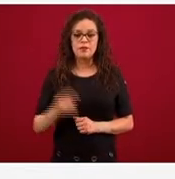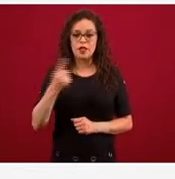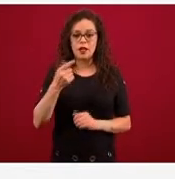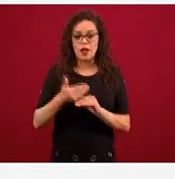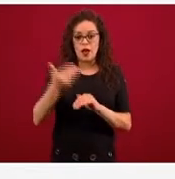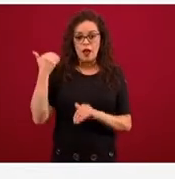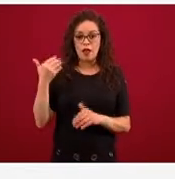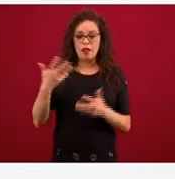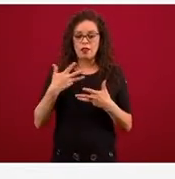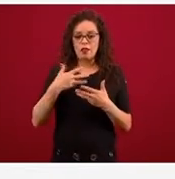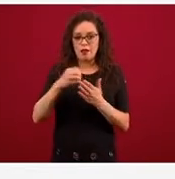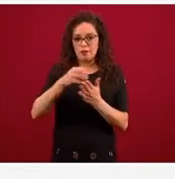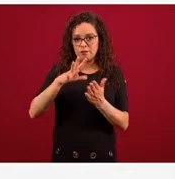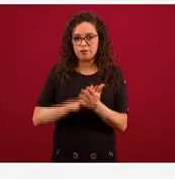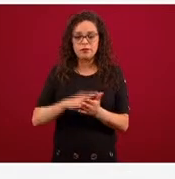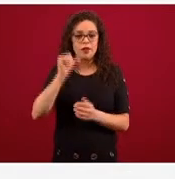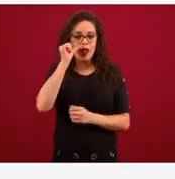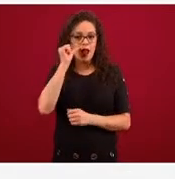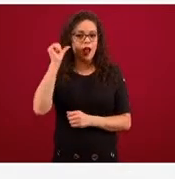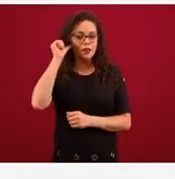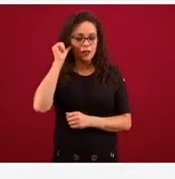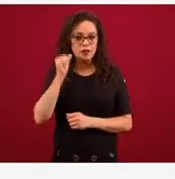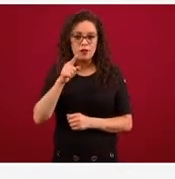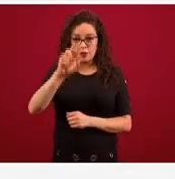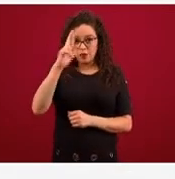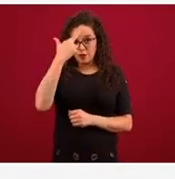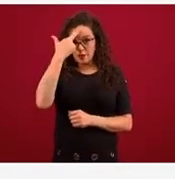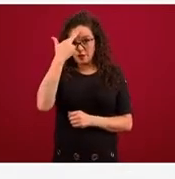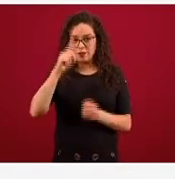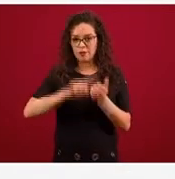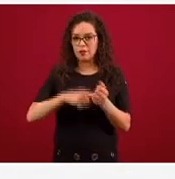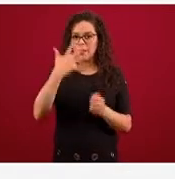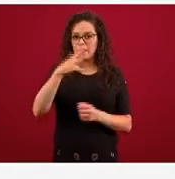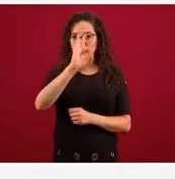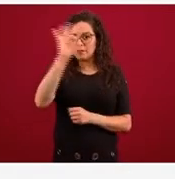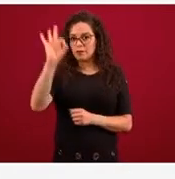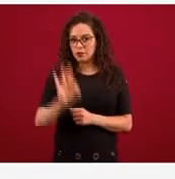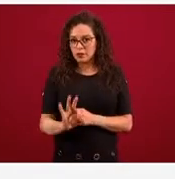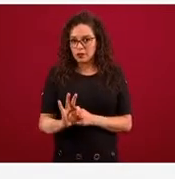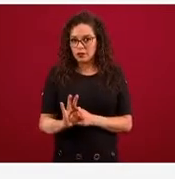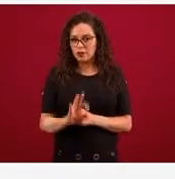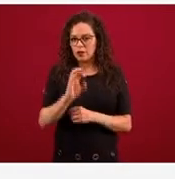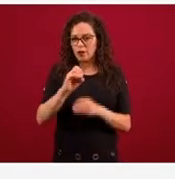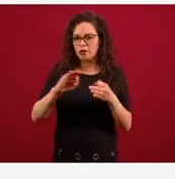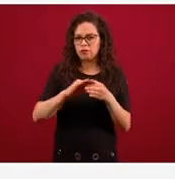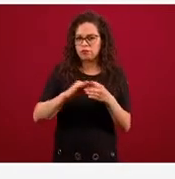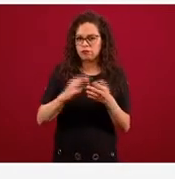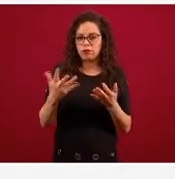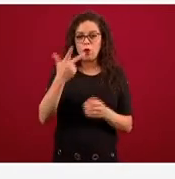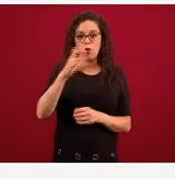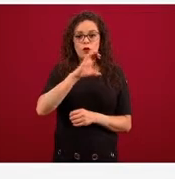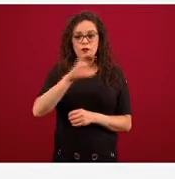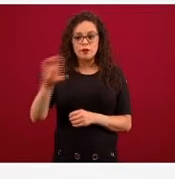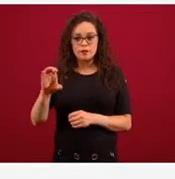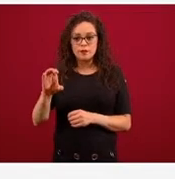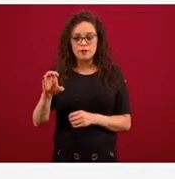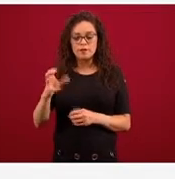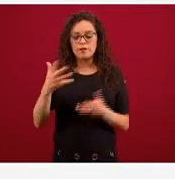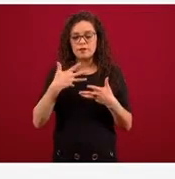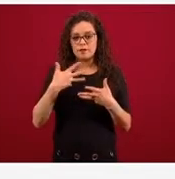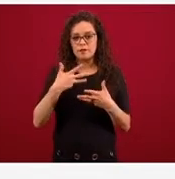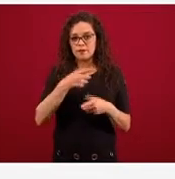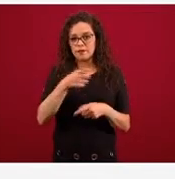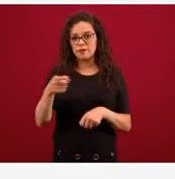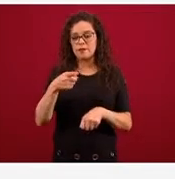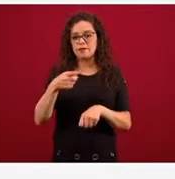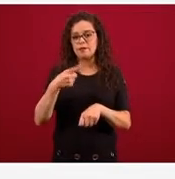yesterday. reportado el día anterior. Si recuerdan, el día de ayer fue del 10%, con un poco So más o it was a little cercano a los closer up 800 to casos 8,000 confirmados.